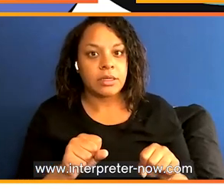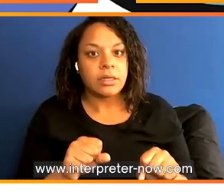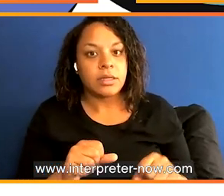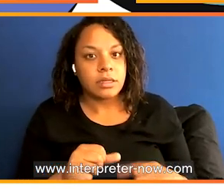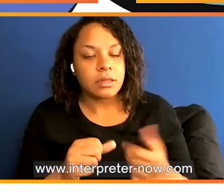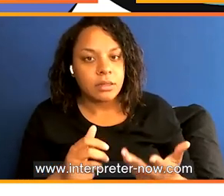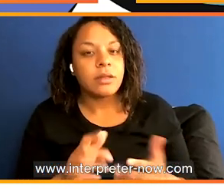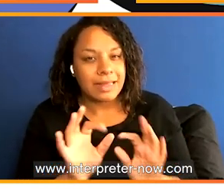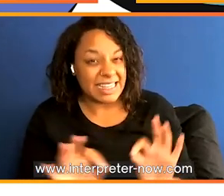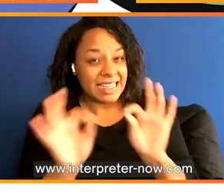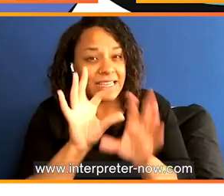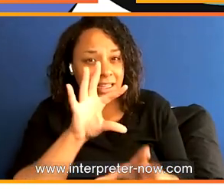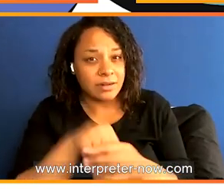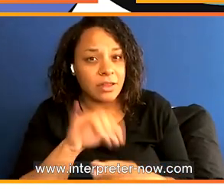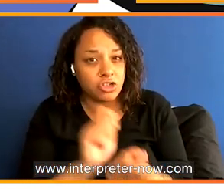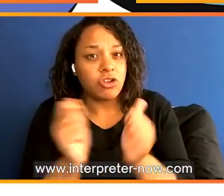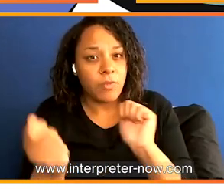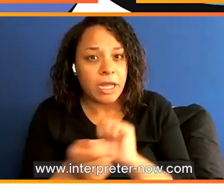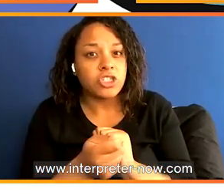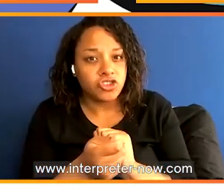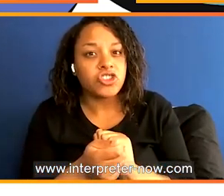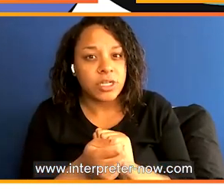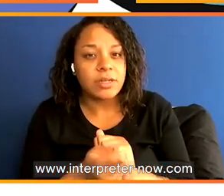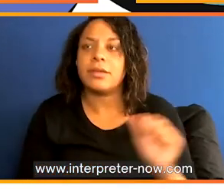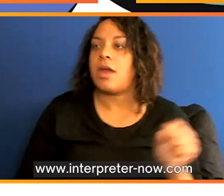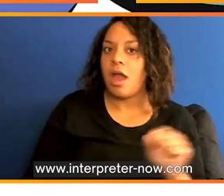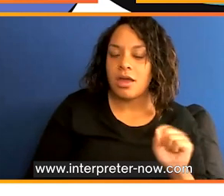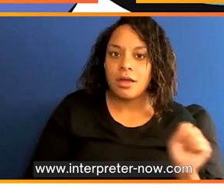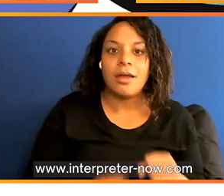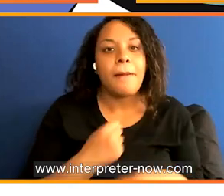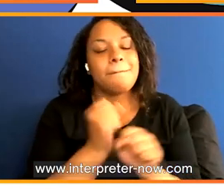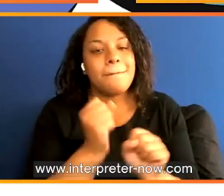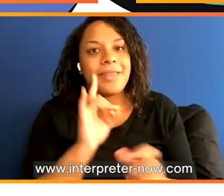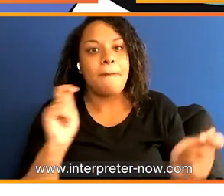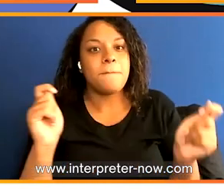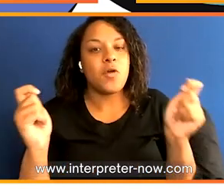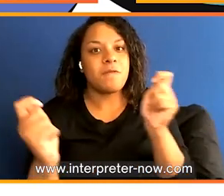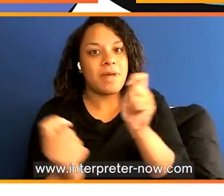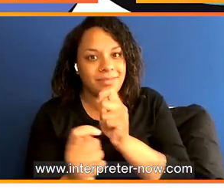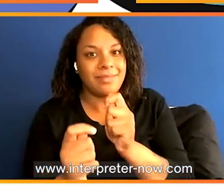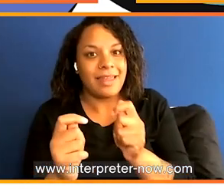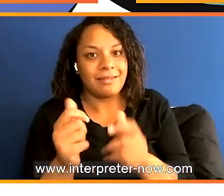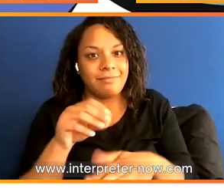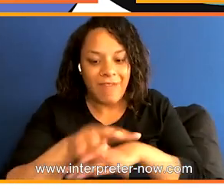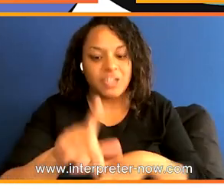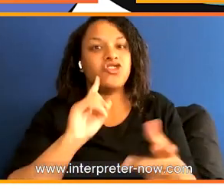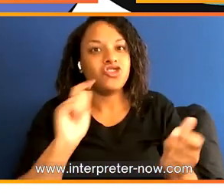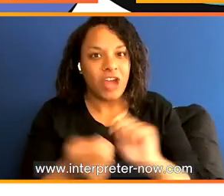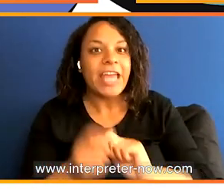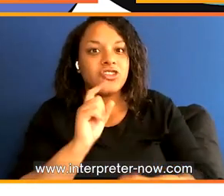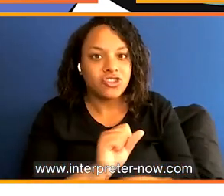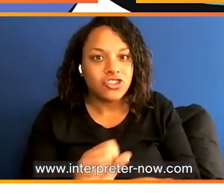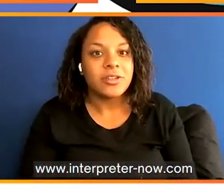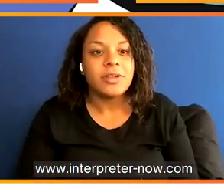capability as being a key piece of that transformation, creating ultimately the movement that brings about